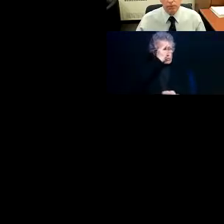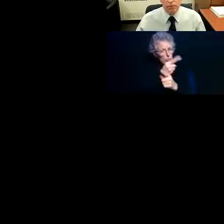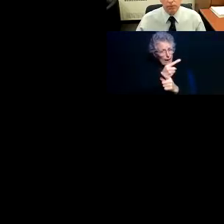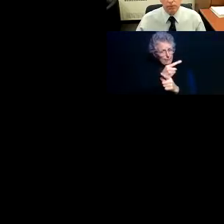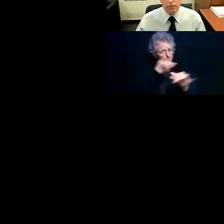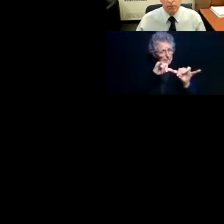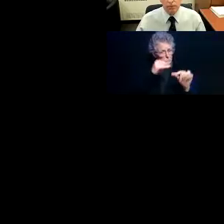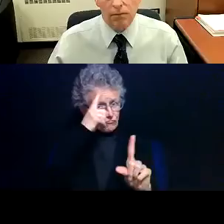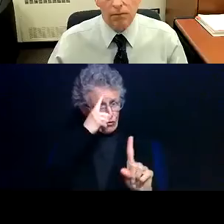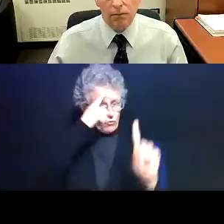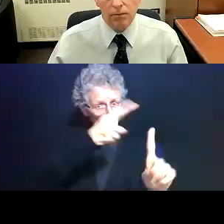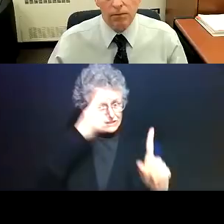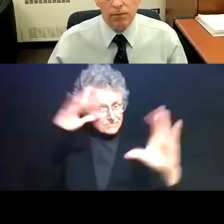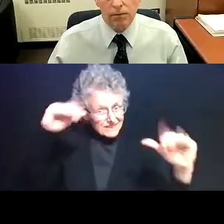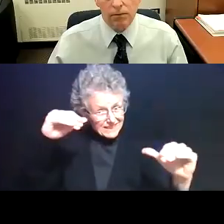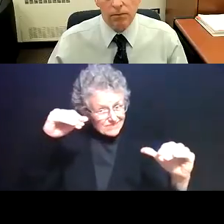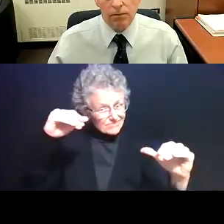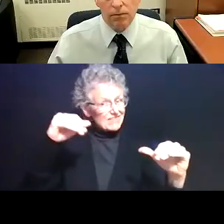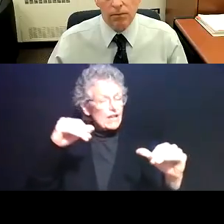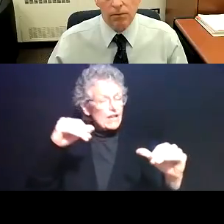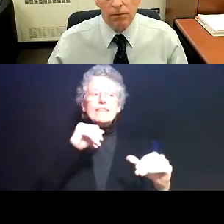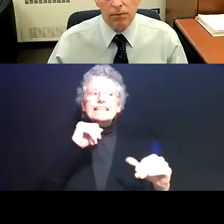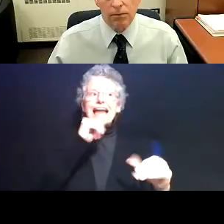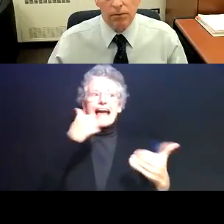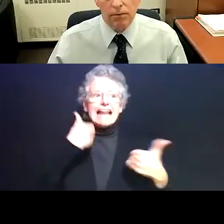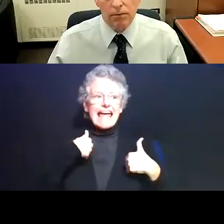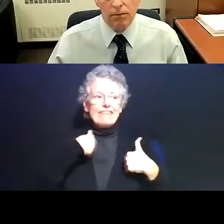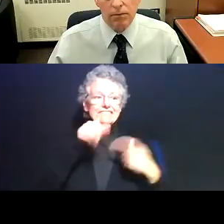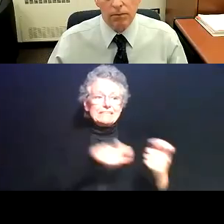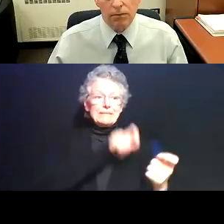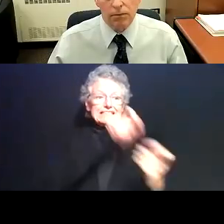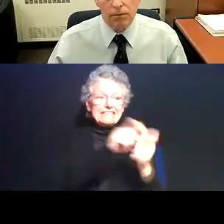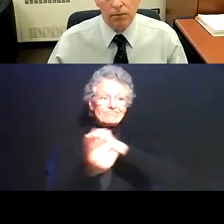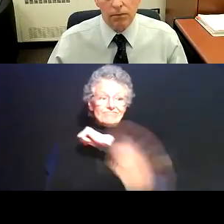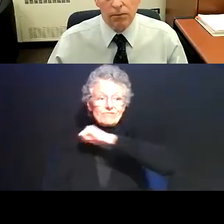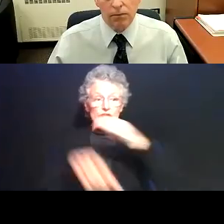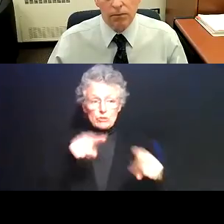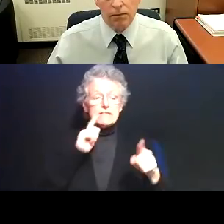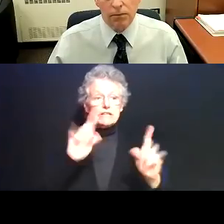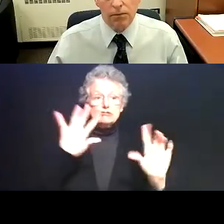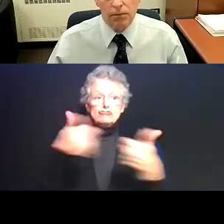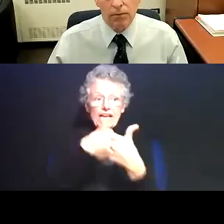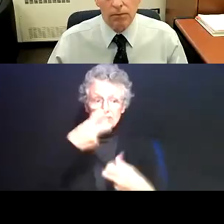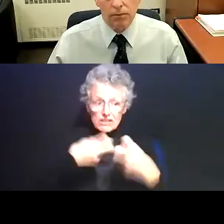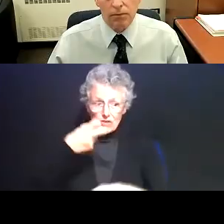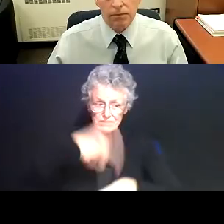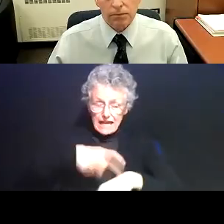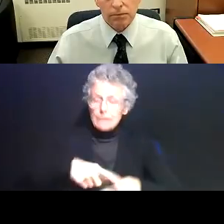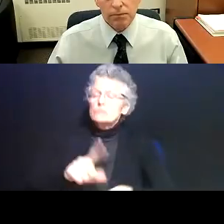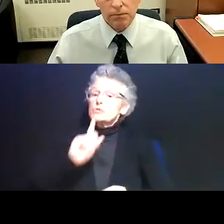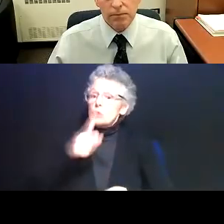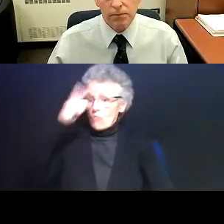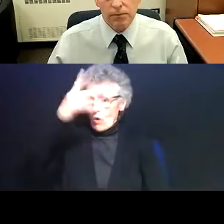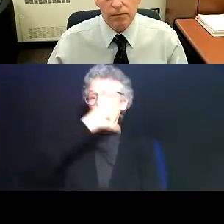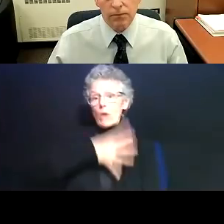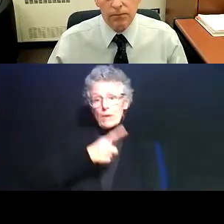expectations without direct or indirect repercussions during the challenging and difficult time? This is especially true for women